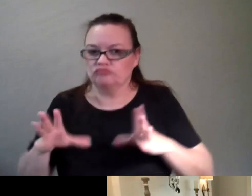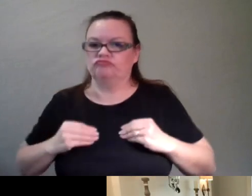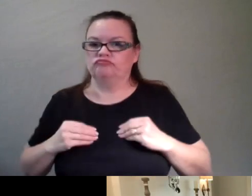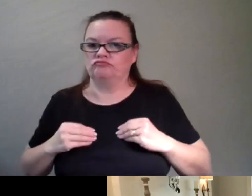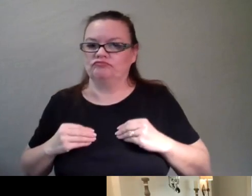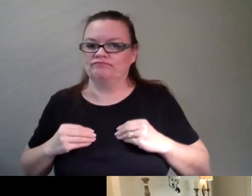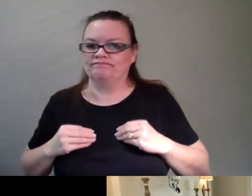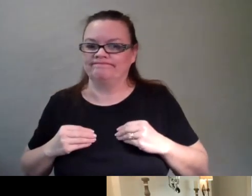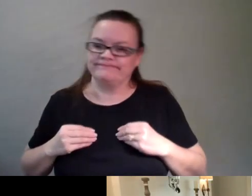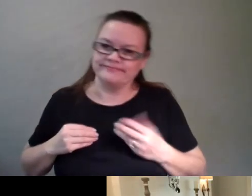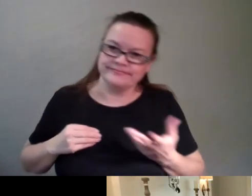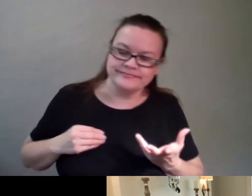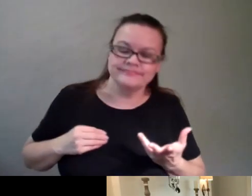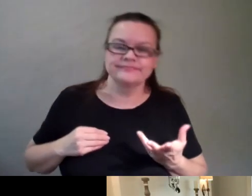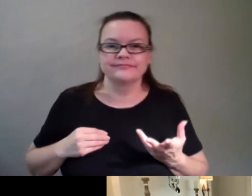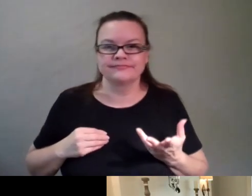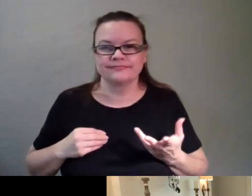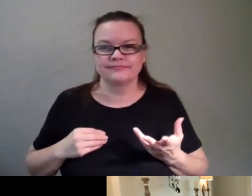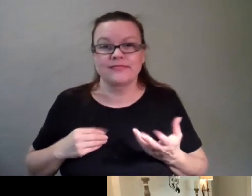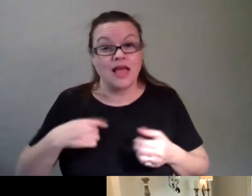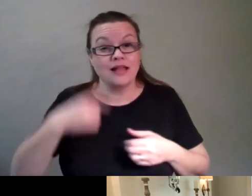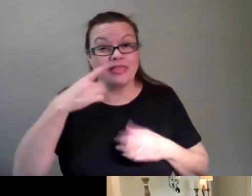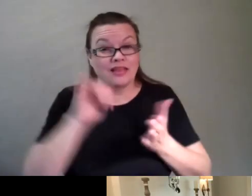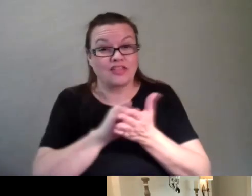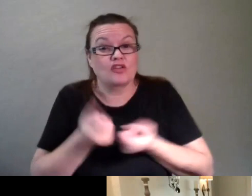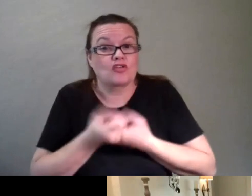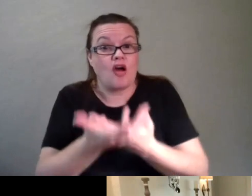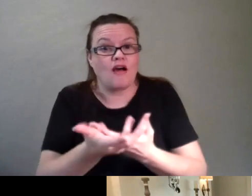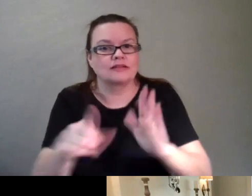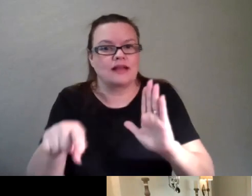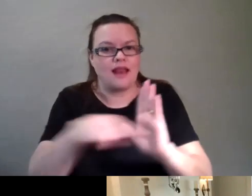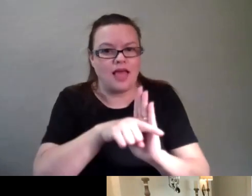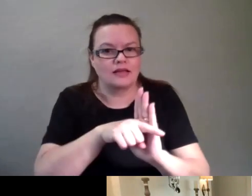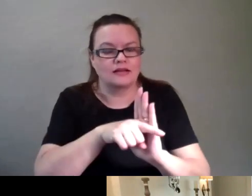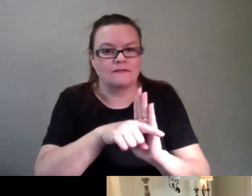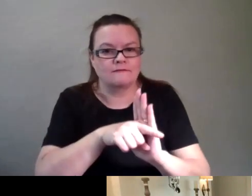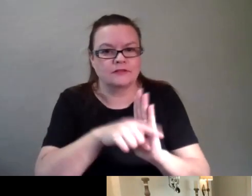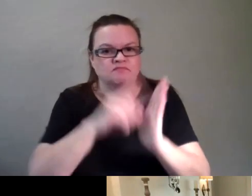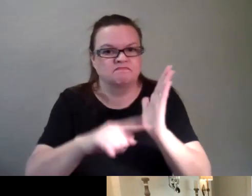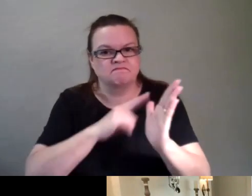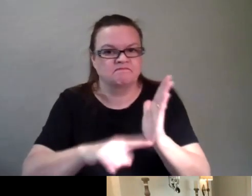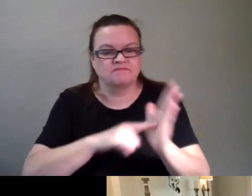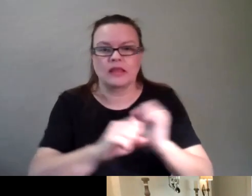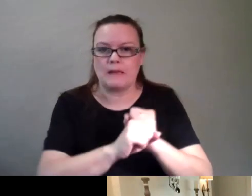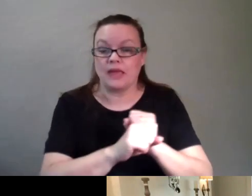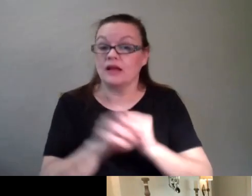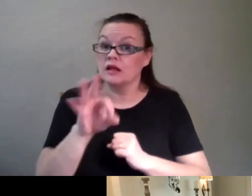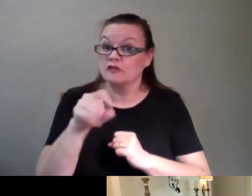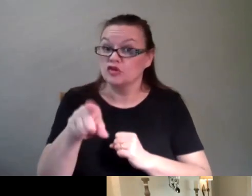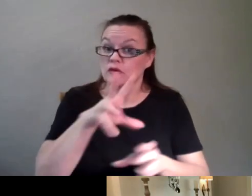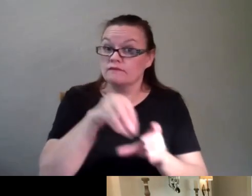impact is, and this leads to the more negative campaigns, is that if you're in a campaign today, you're lucky if you